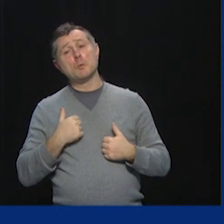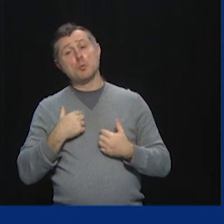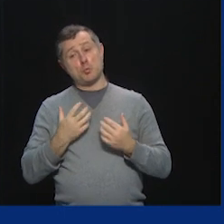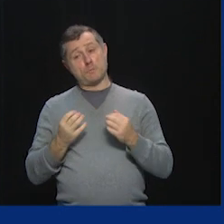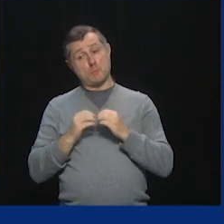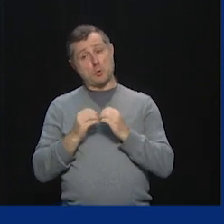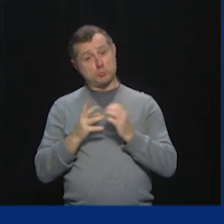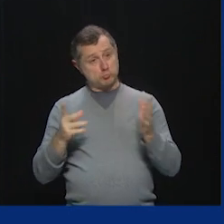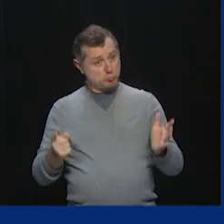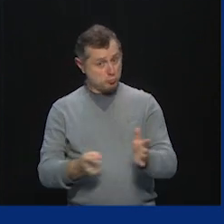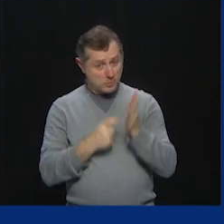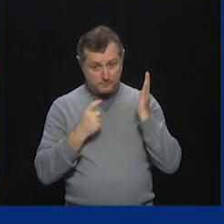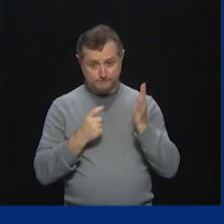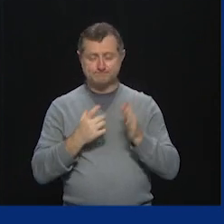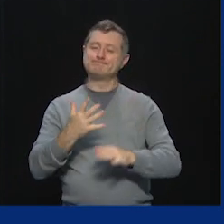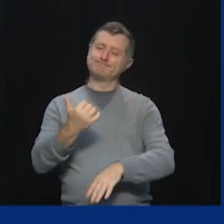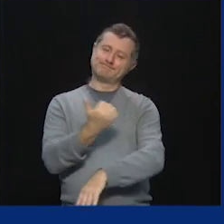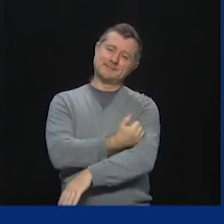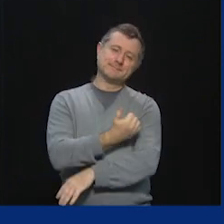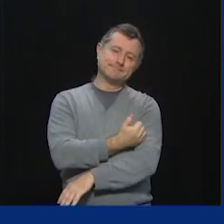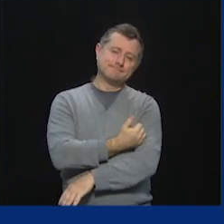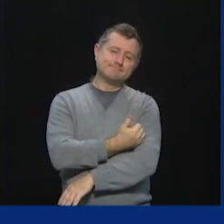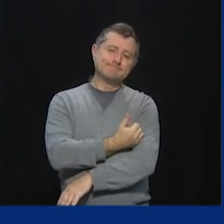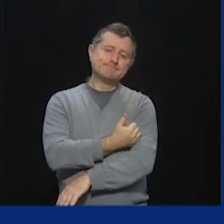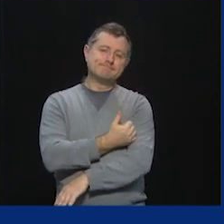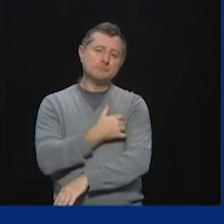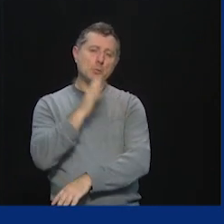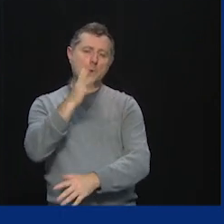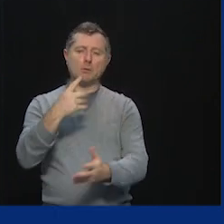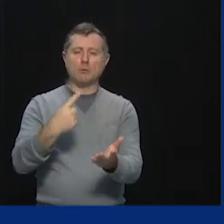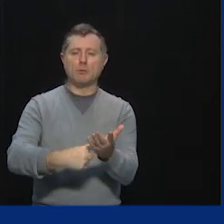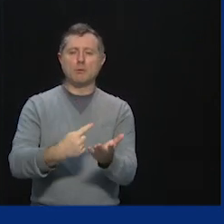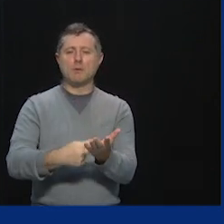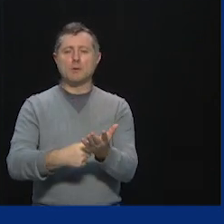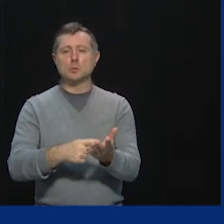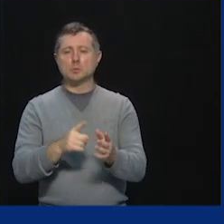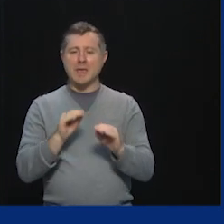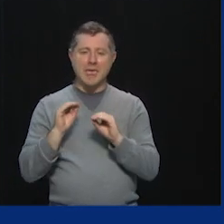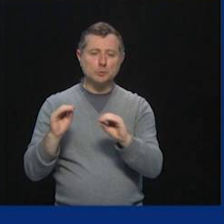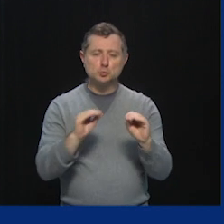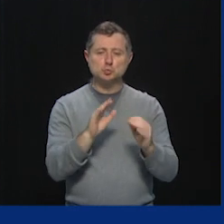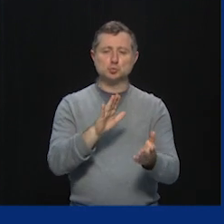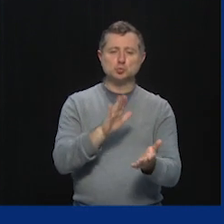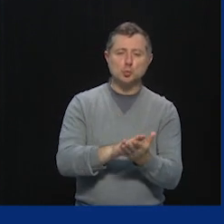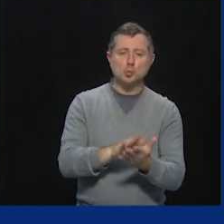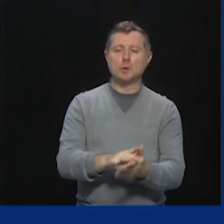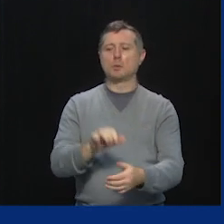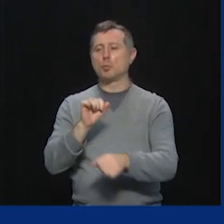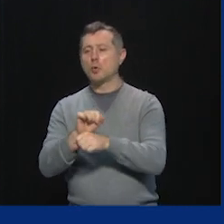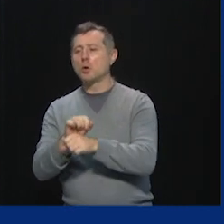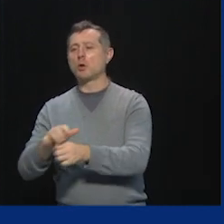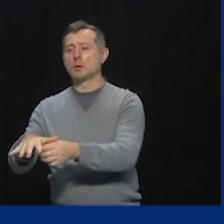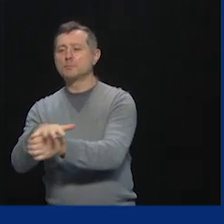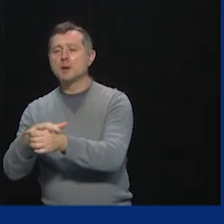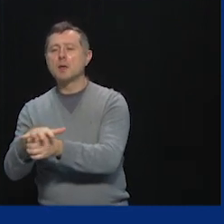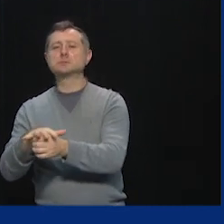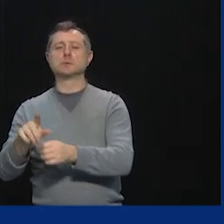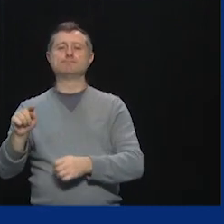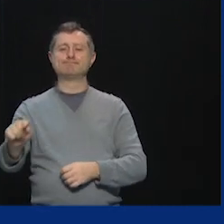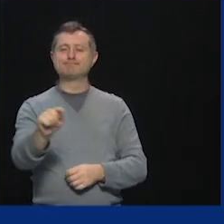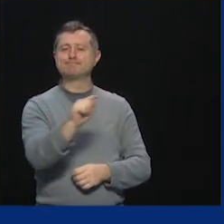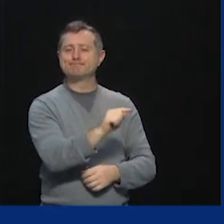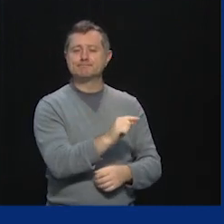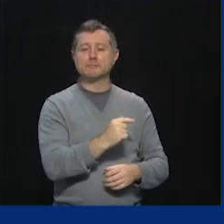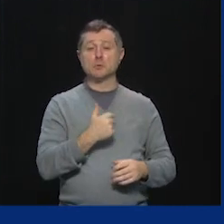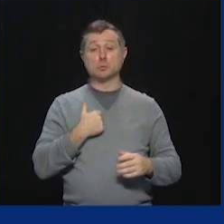in education and in the workplace, and we'll make sure that we continue in the right trajectory there. So where are we at? The